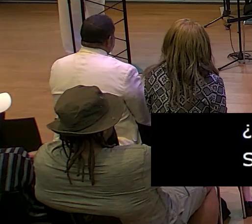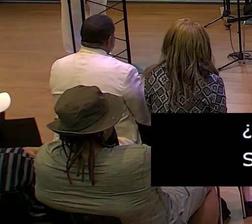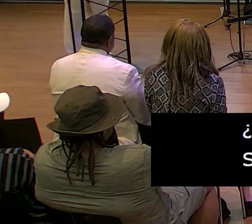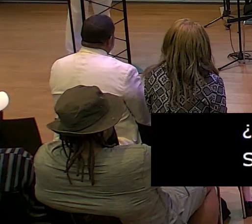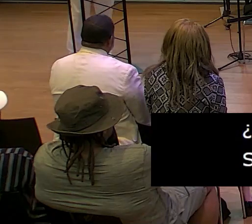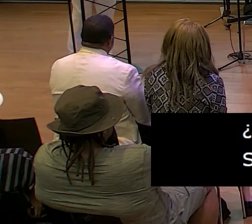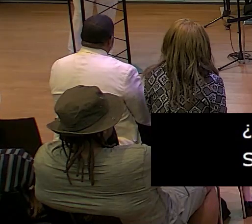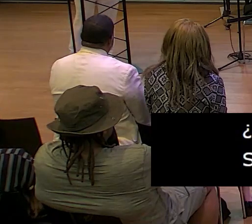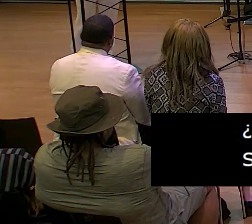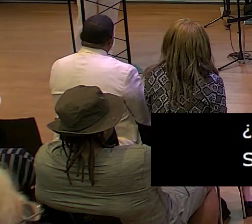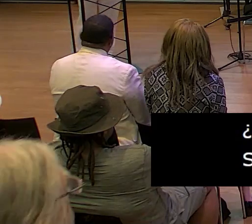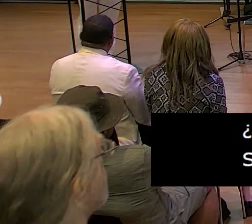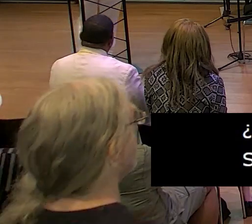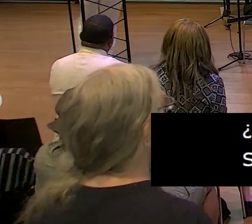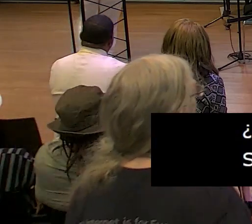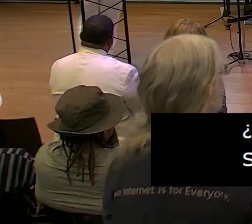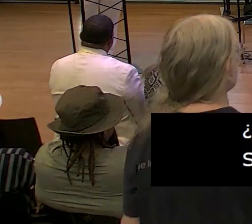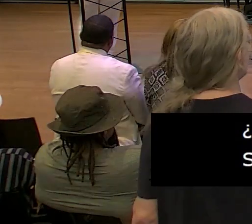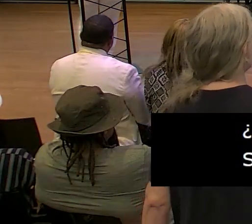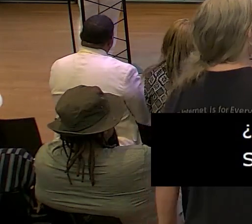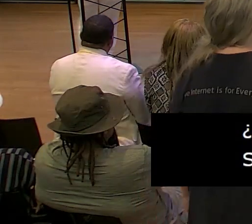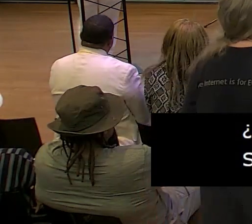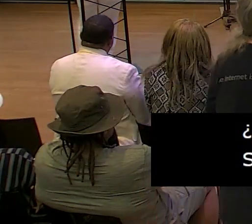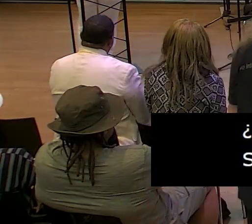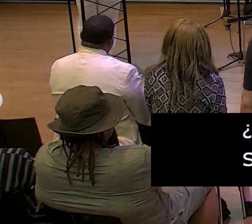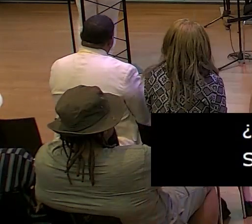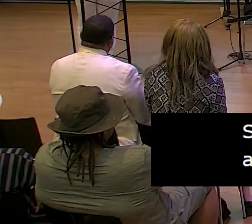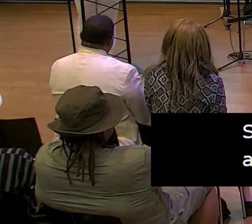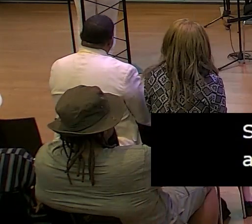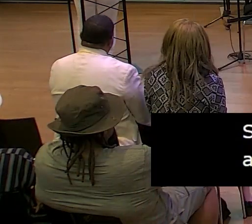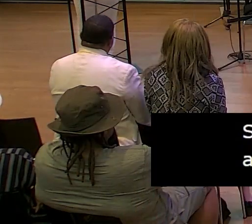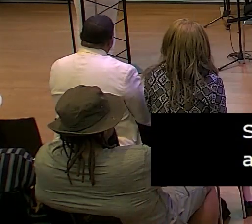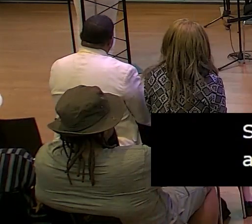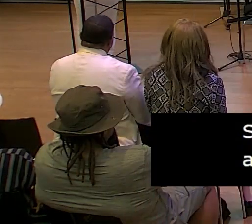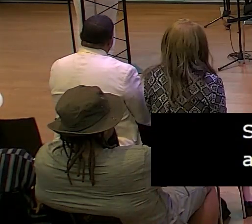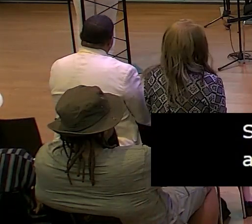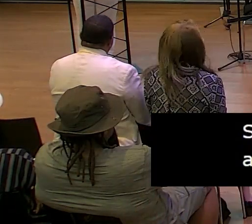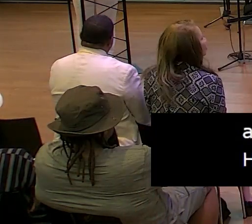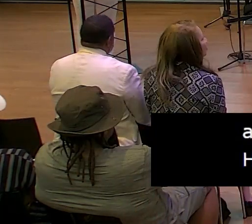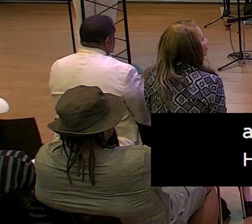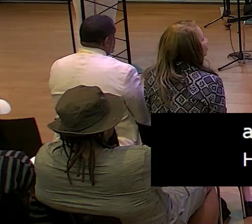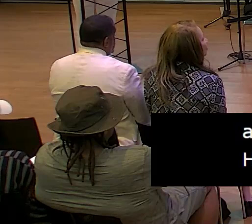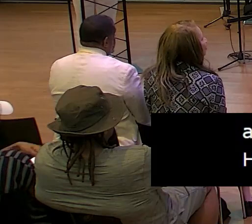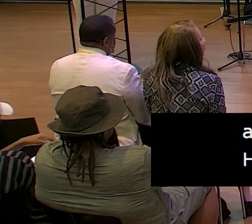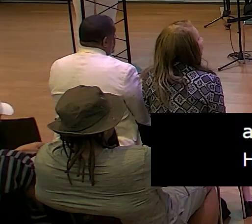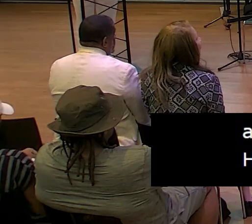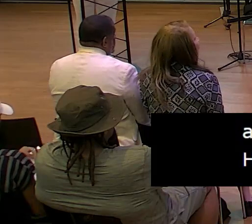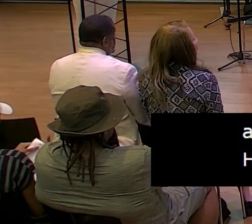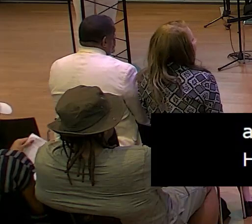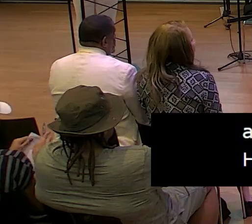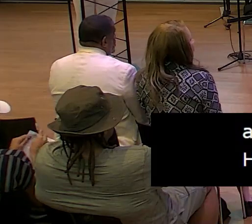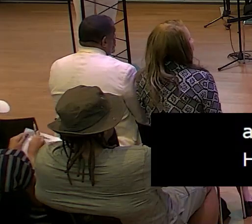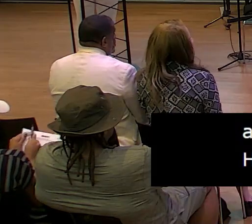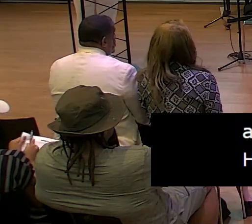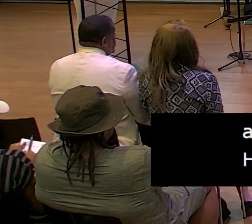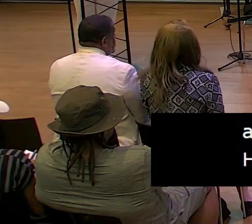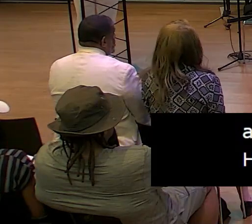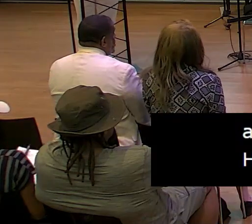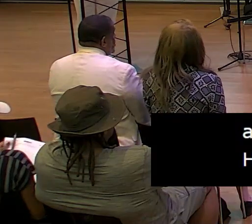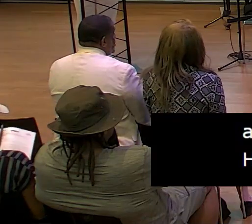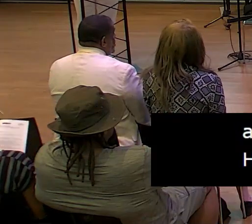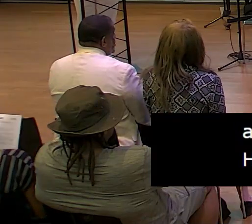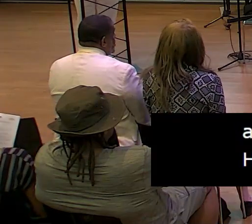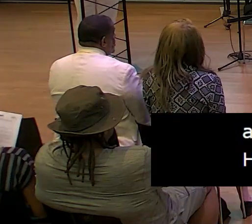on the pianos and the guitars. It's such a fun place. Please look up the history of this particular location because it